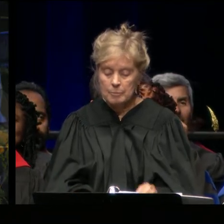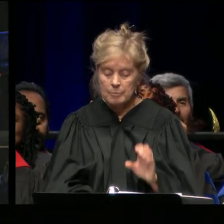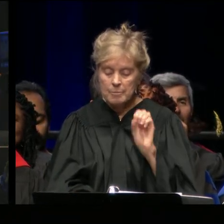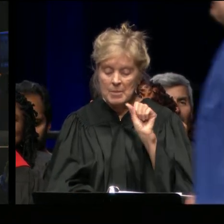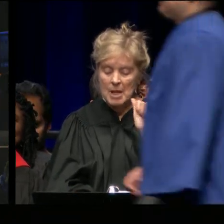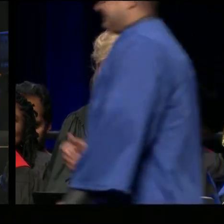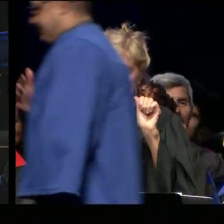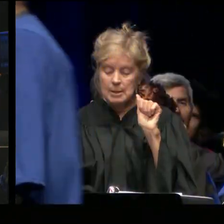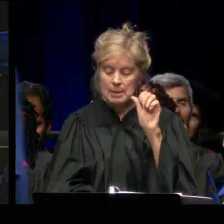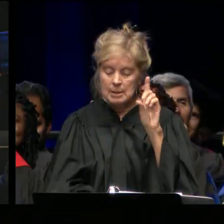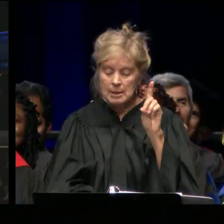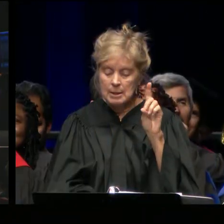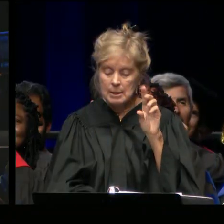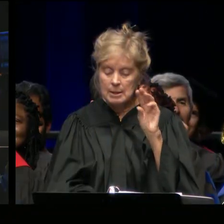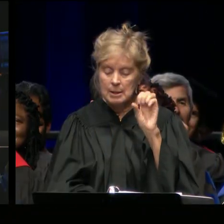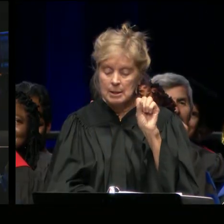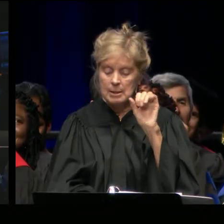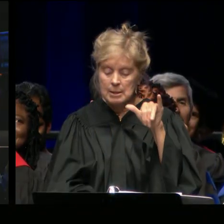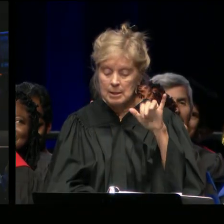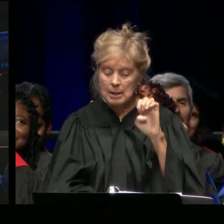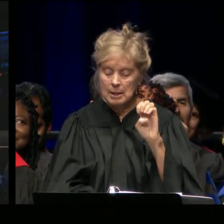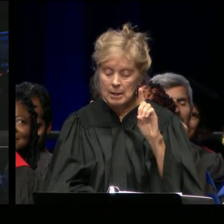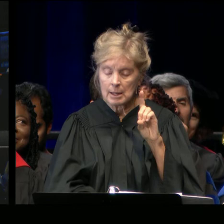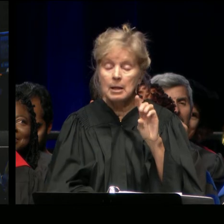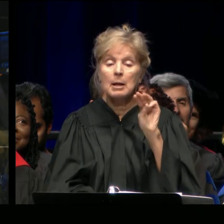Saad Syed Mohammed.